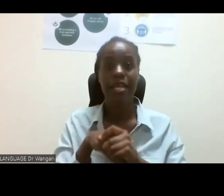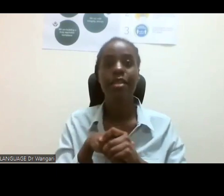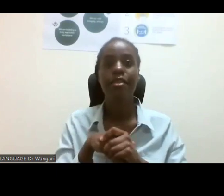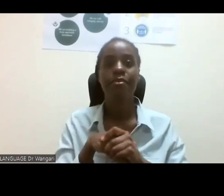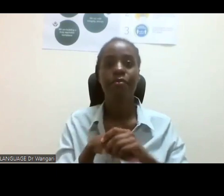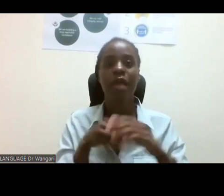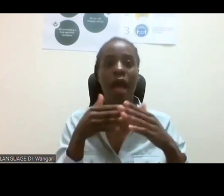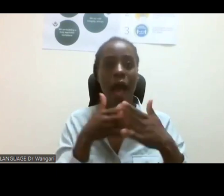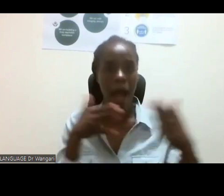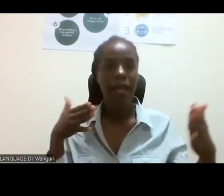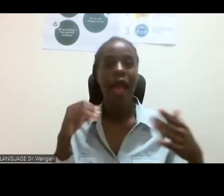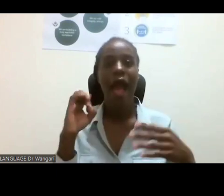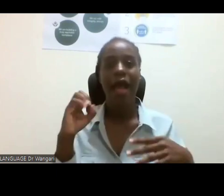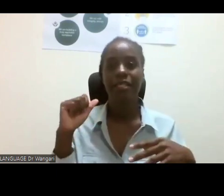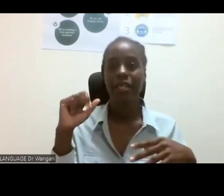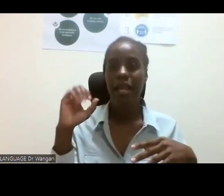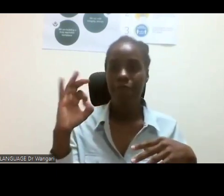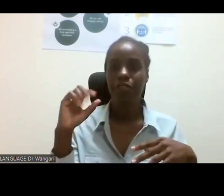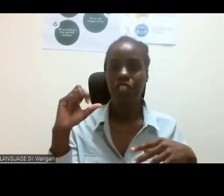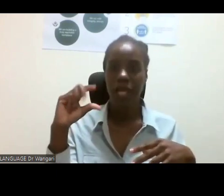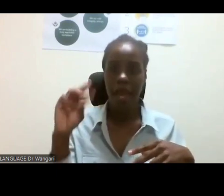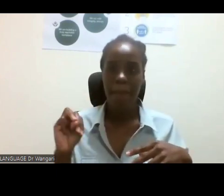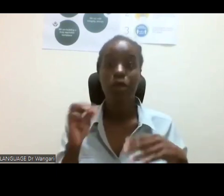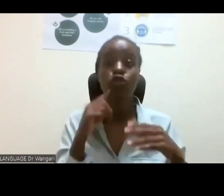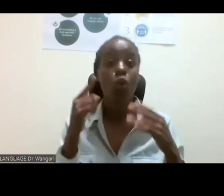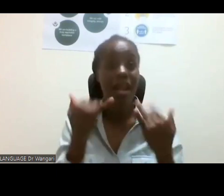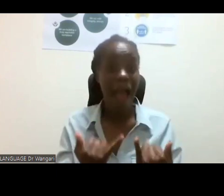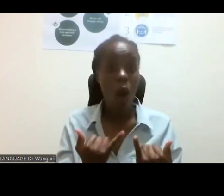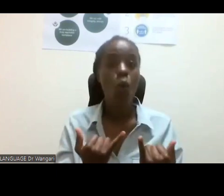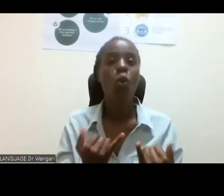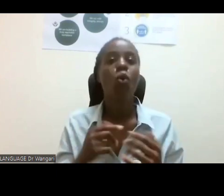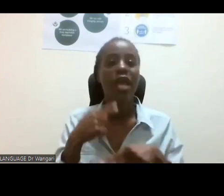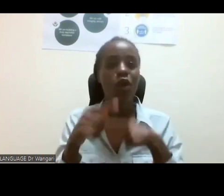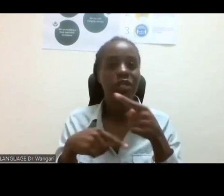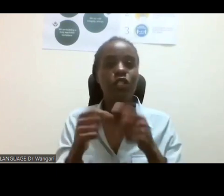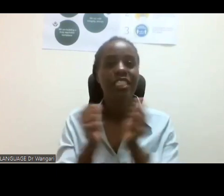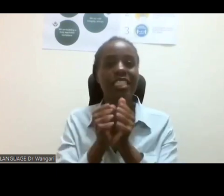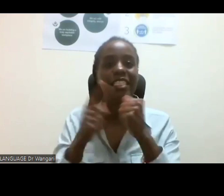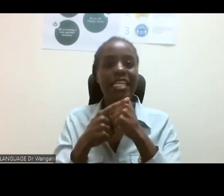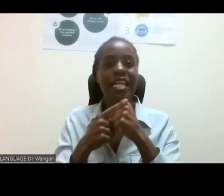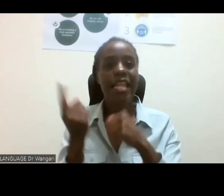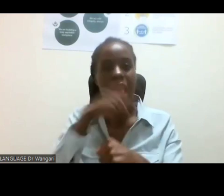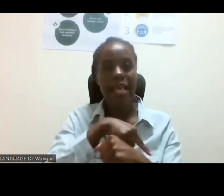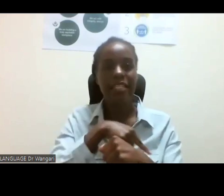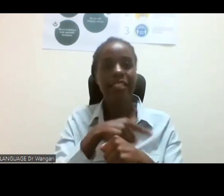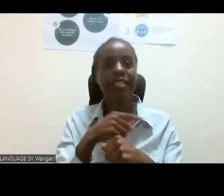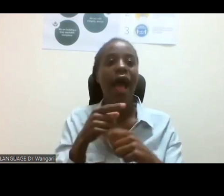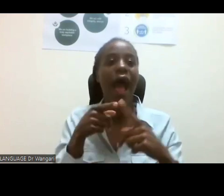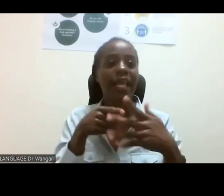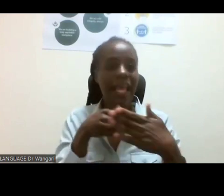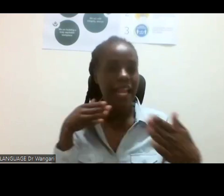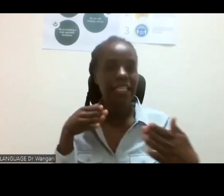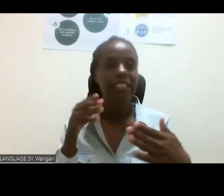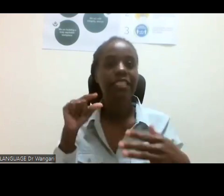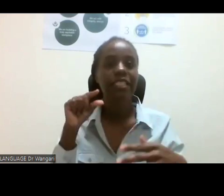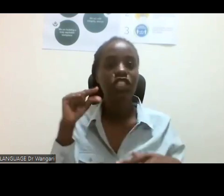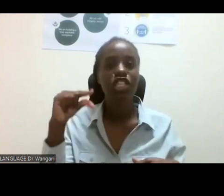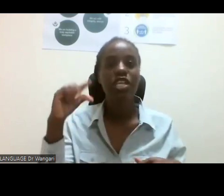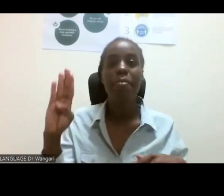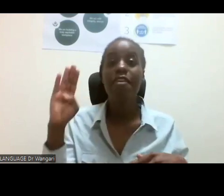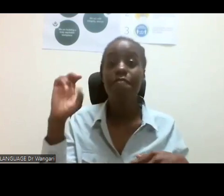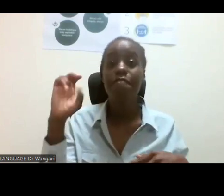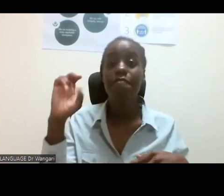of activism against gender-based violence, the Ministry of Health continues to embrace collaboration in healthcare